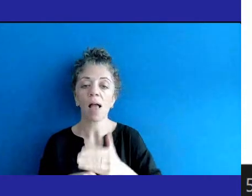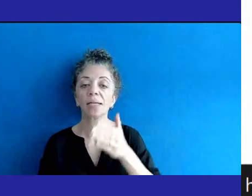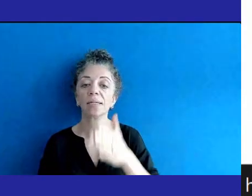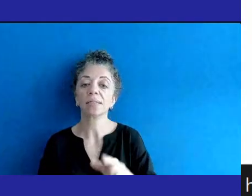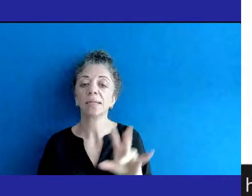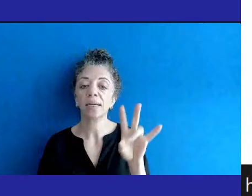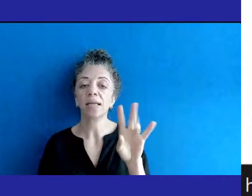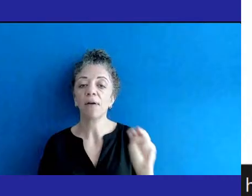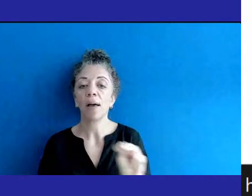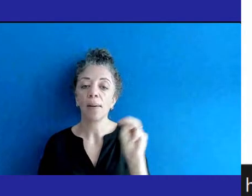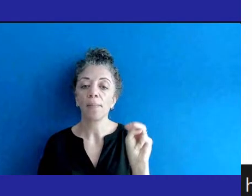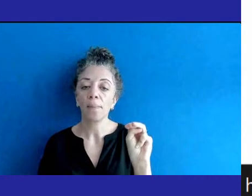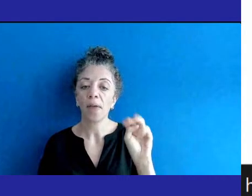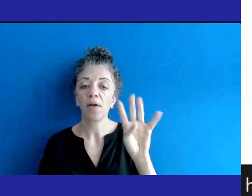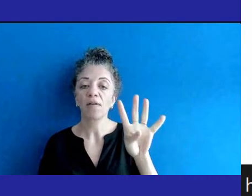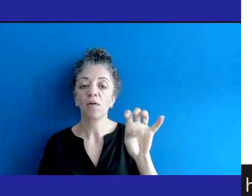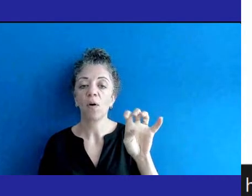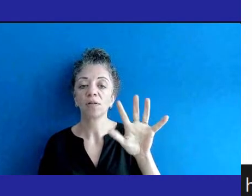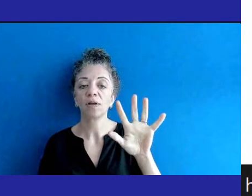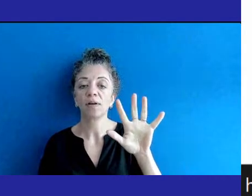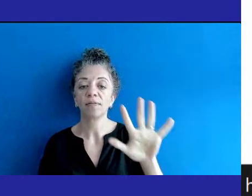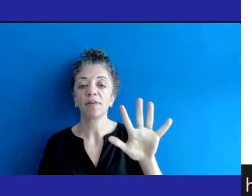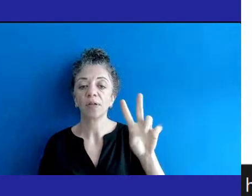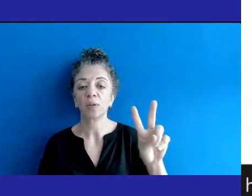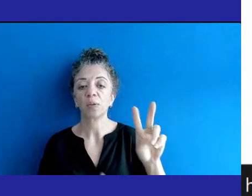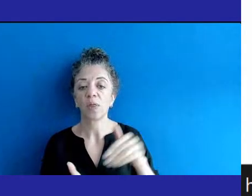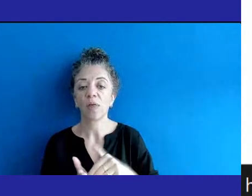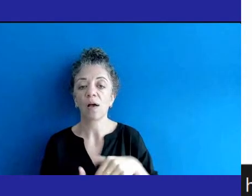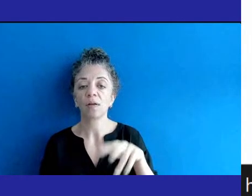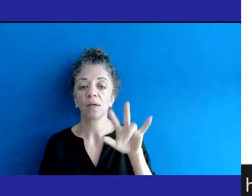$7,452,731,569, which includes a 10% contingency.